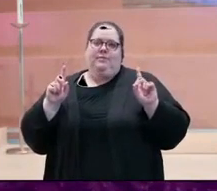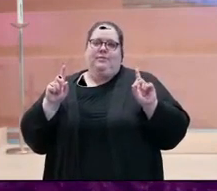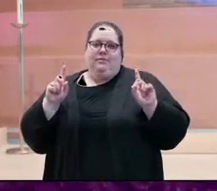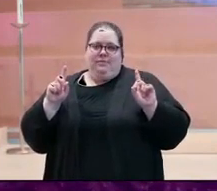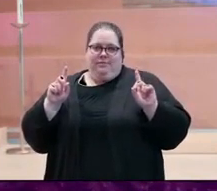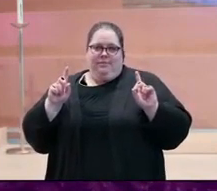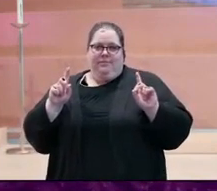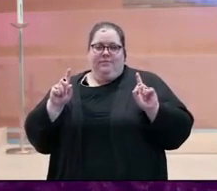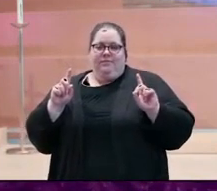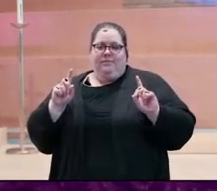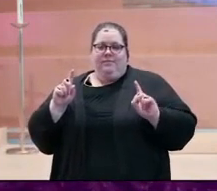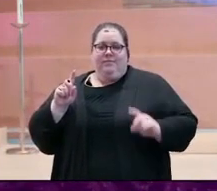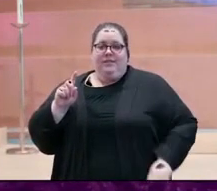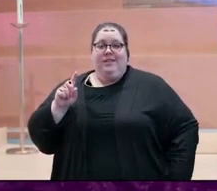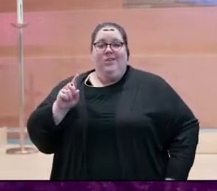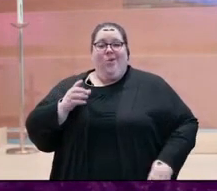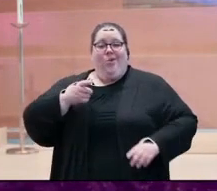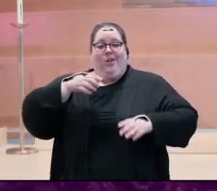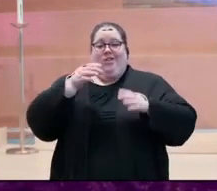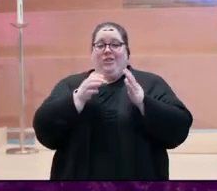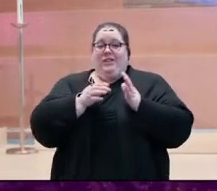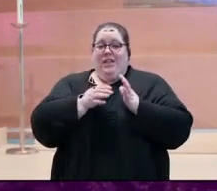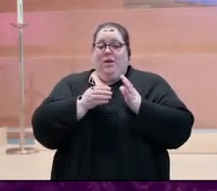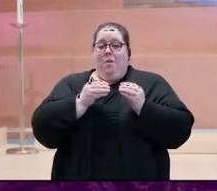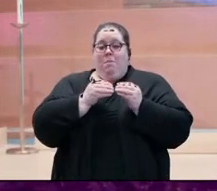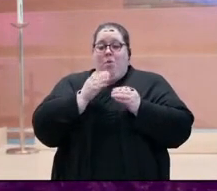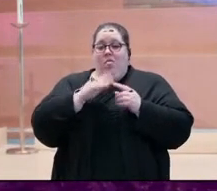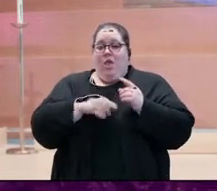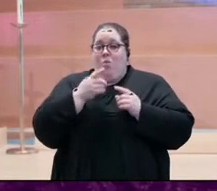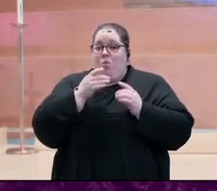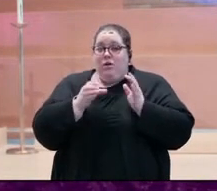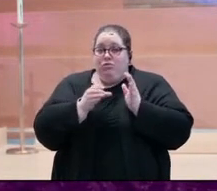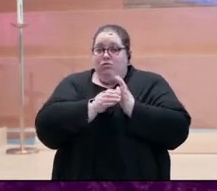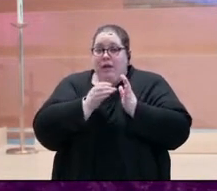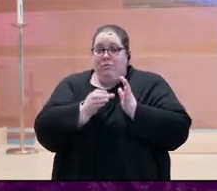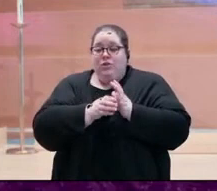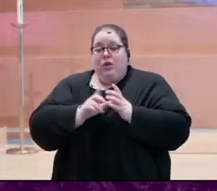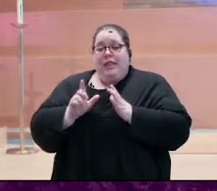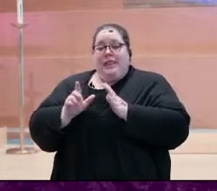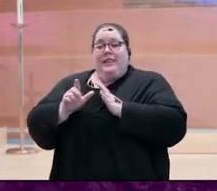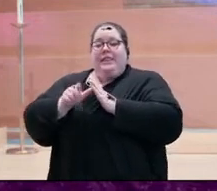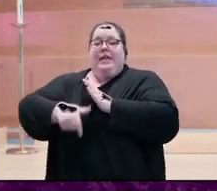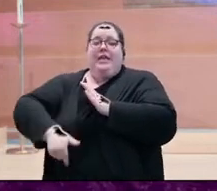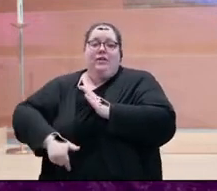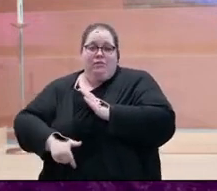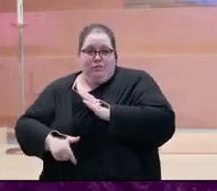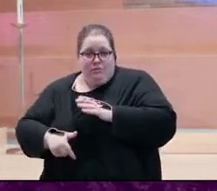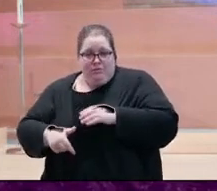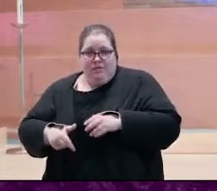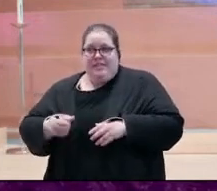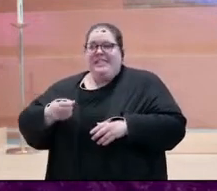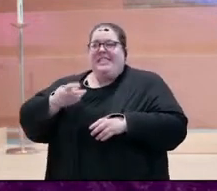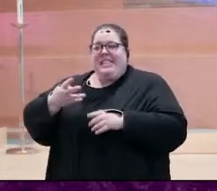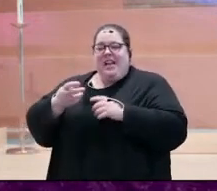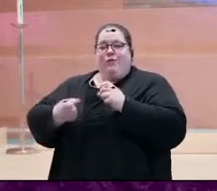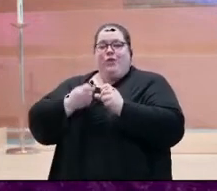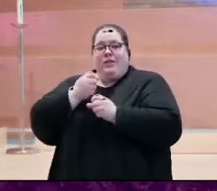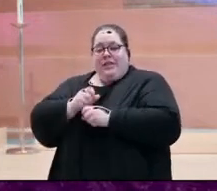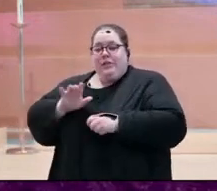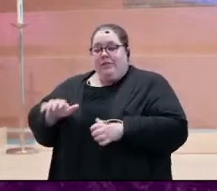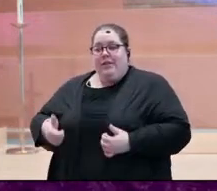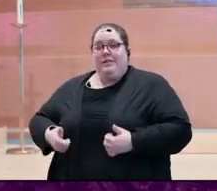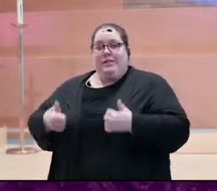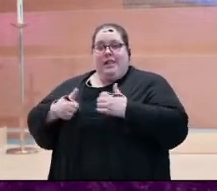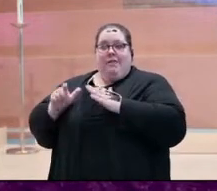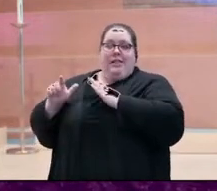a chapter and a half later, after God had called him out of the land of Haran, and a number of years of Abraham's life